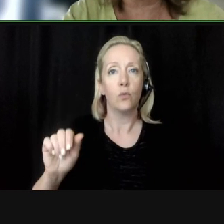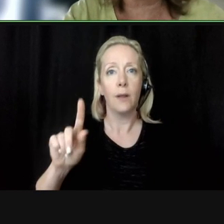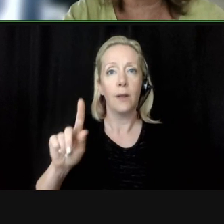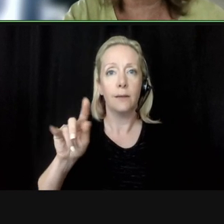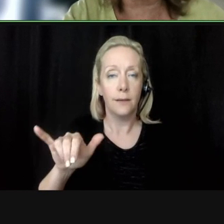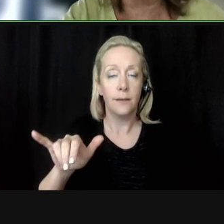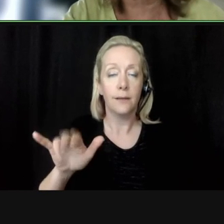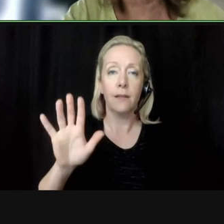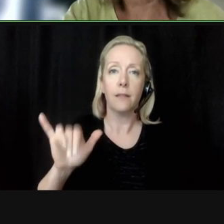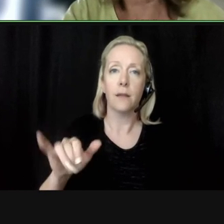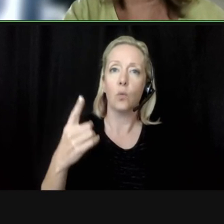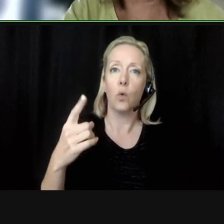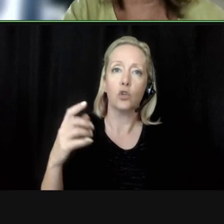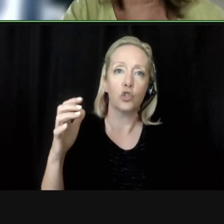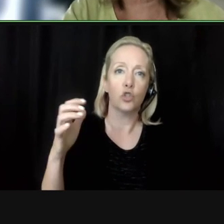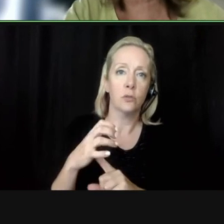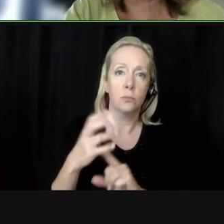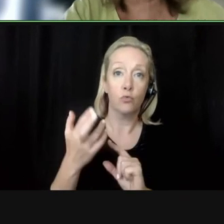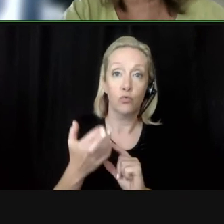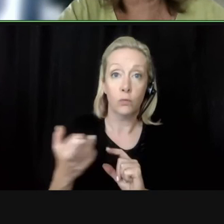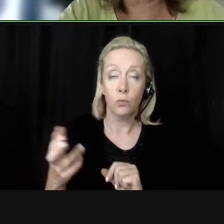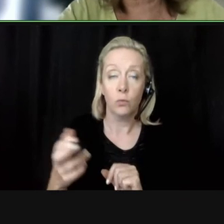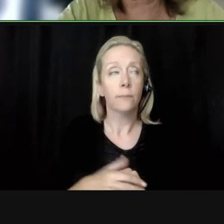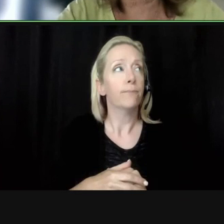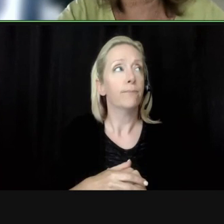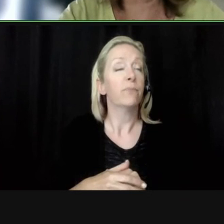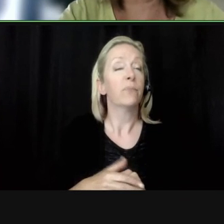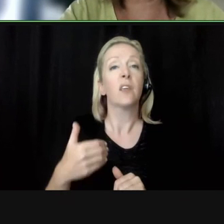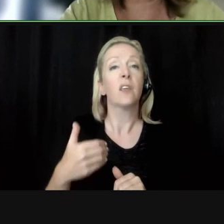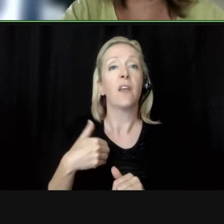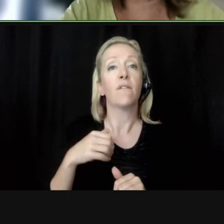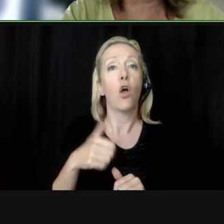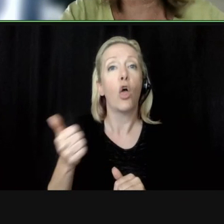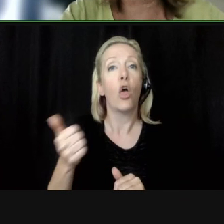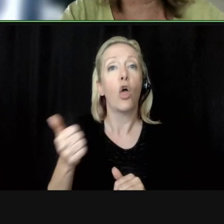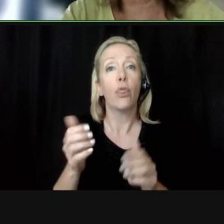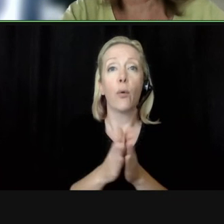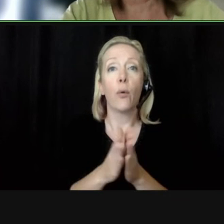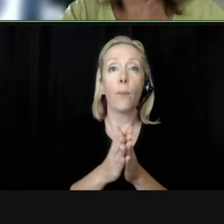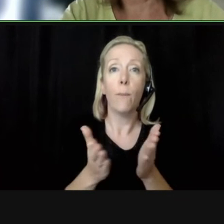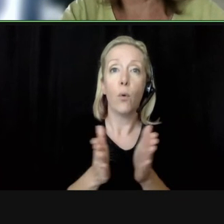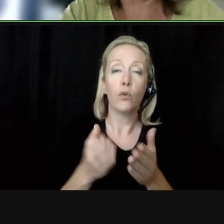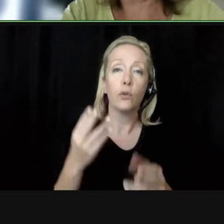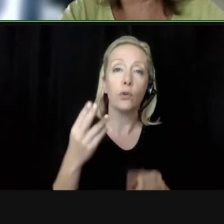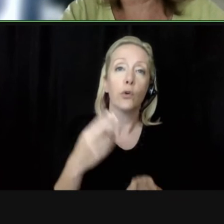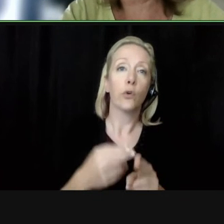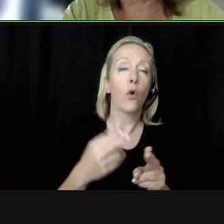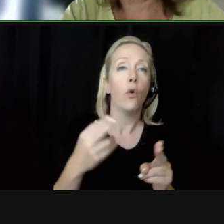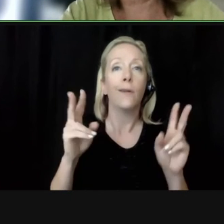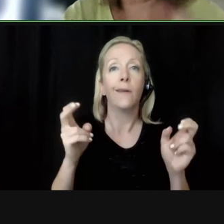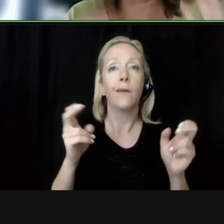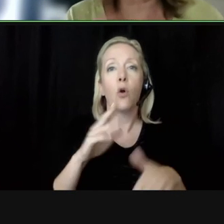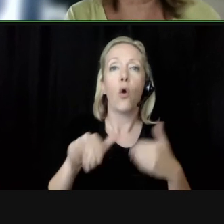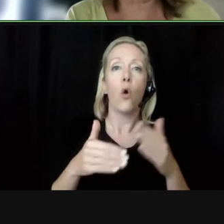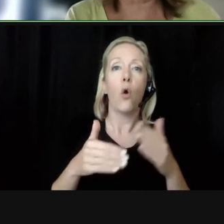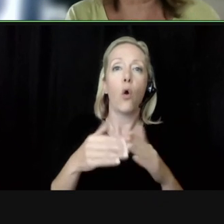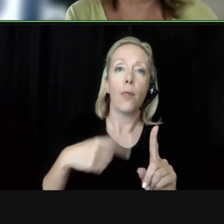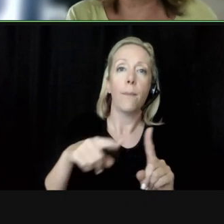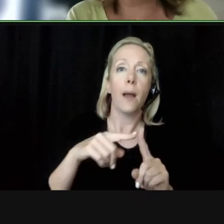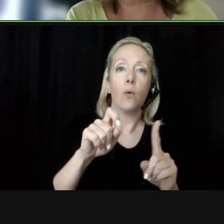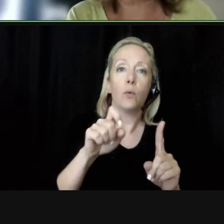good resource out there. There are books that are called All About Tom, and there's